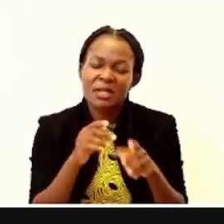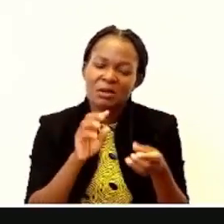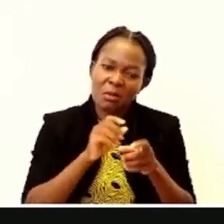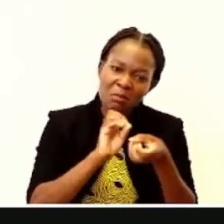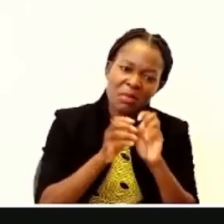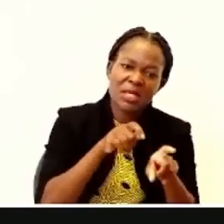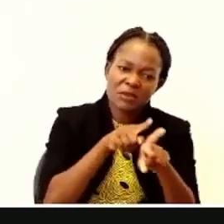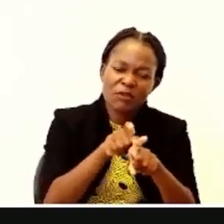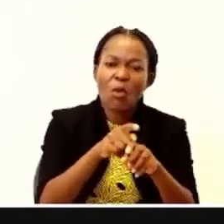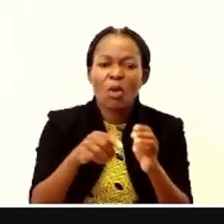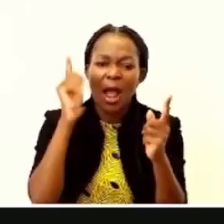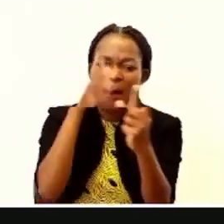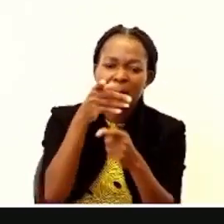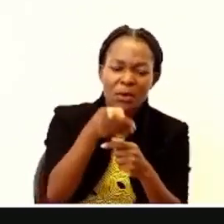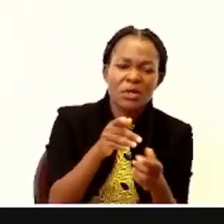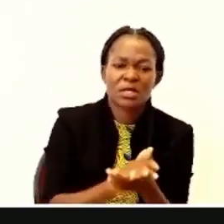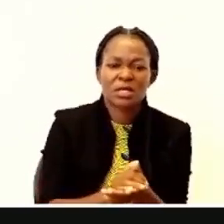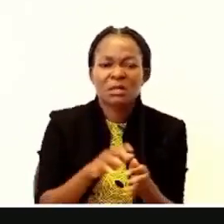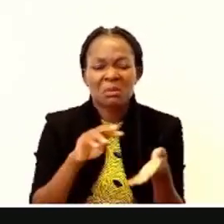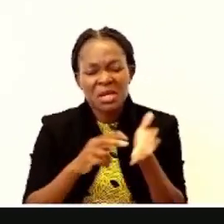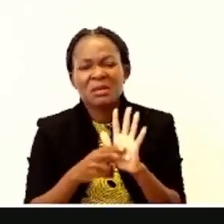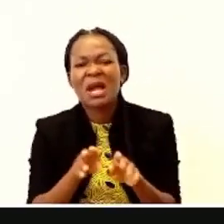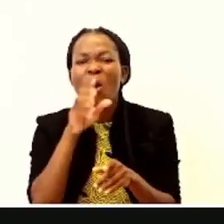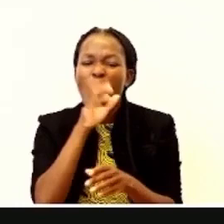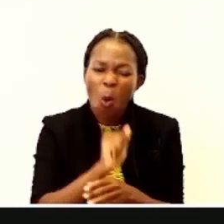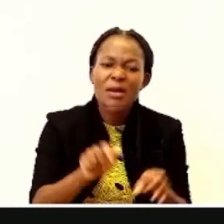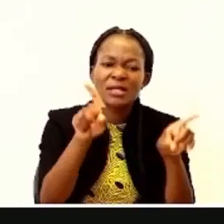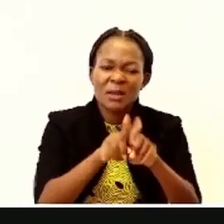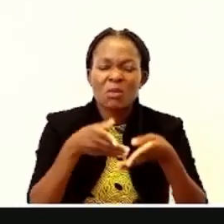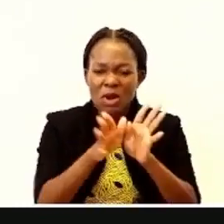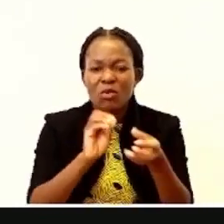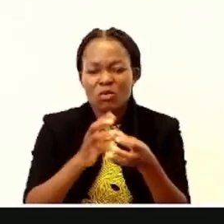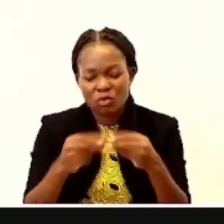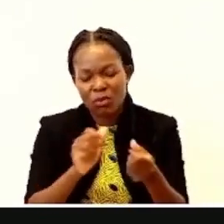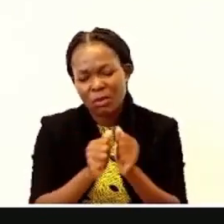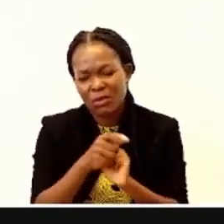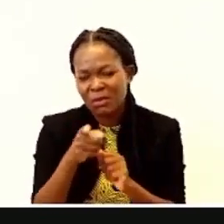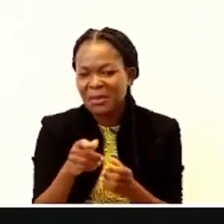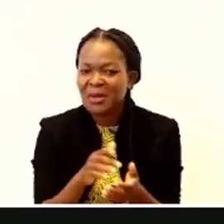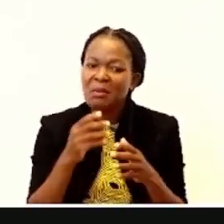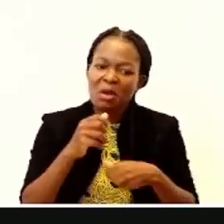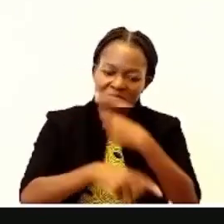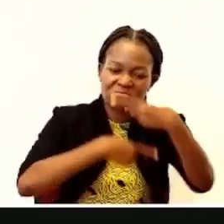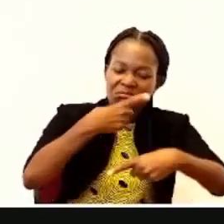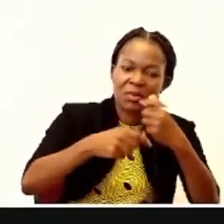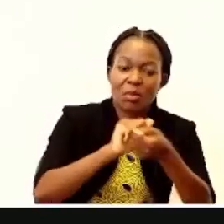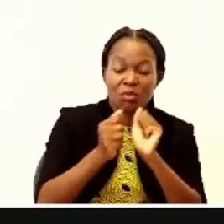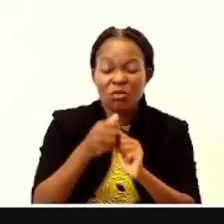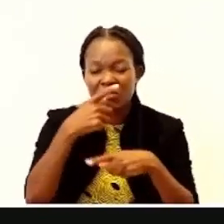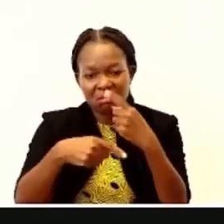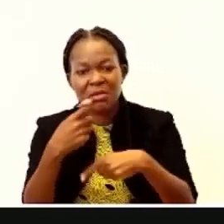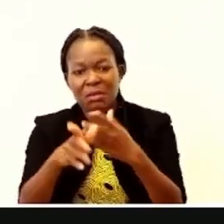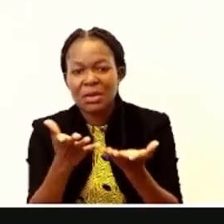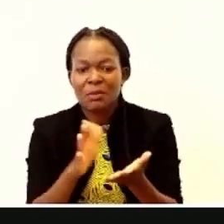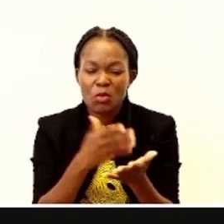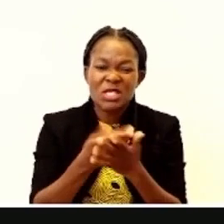energy infrastructure for export. It's going to be old, dirty. It's going to be the kind that failed and caused the climate problem, that is harming people, that is